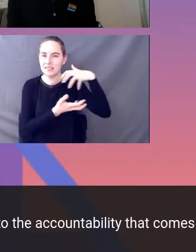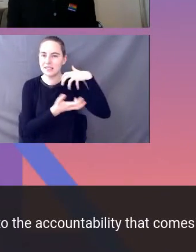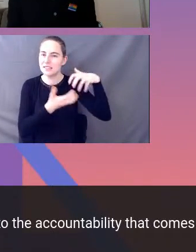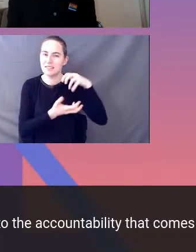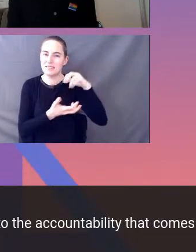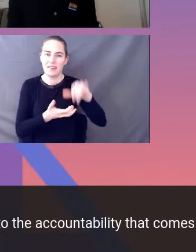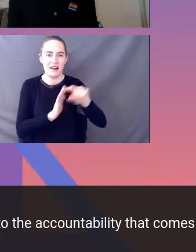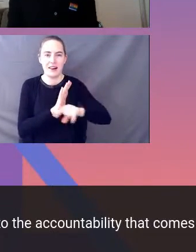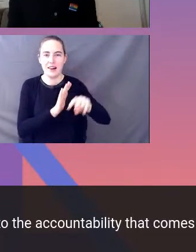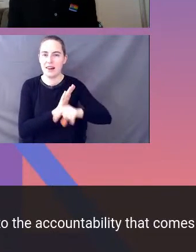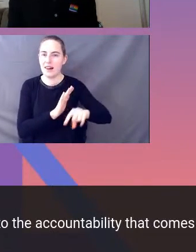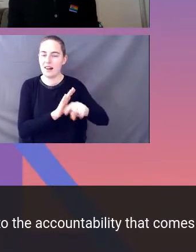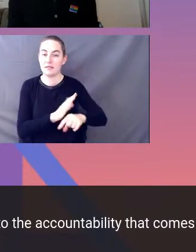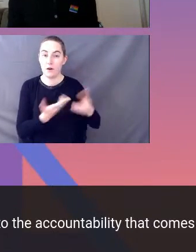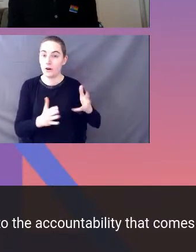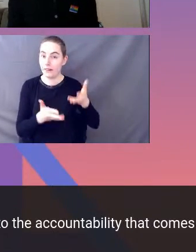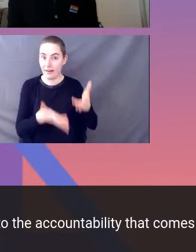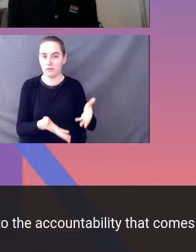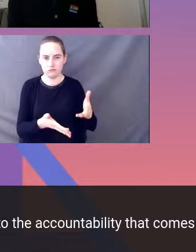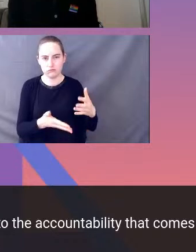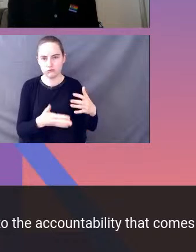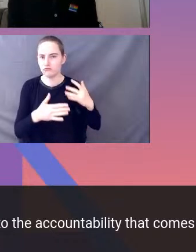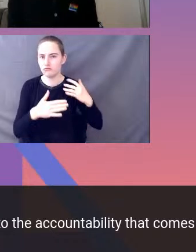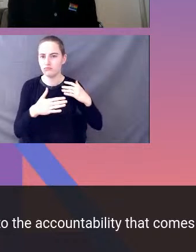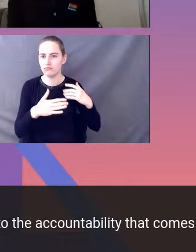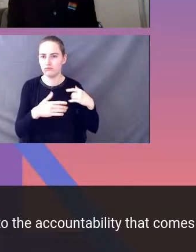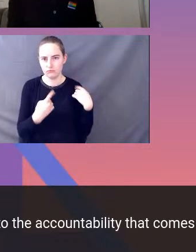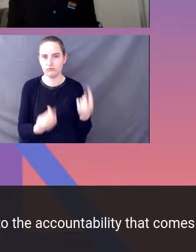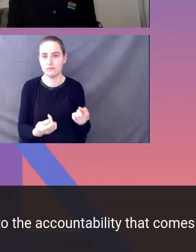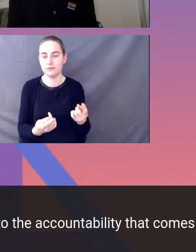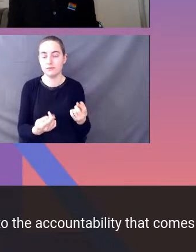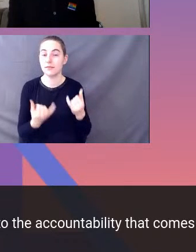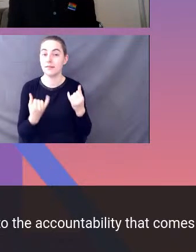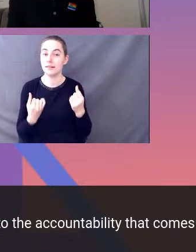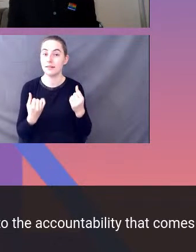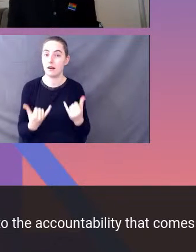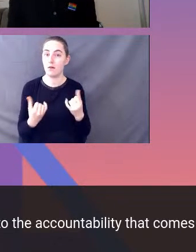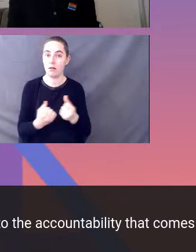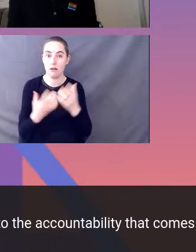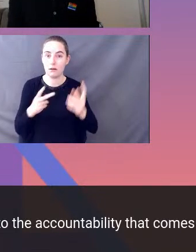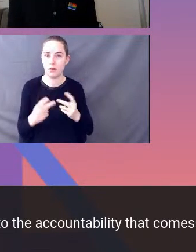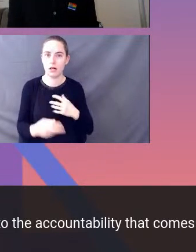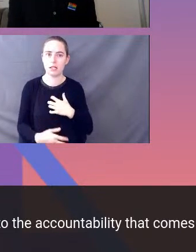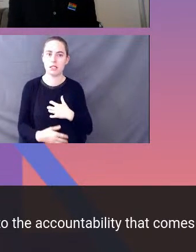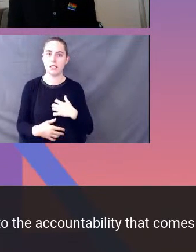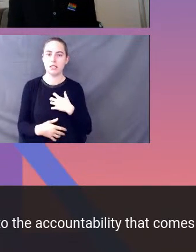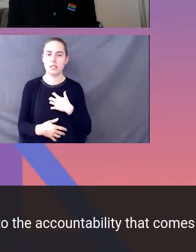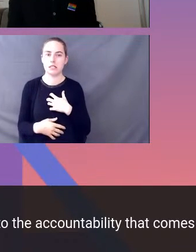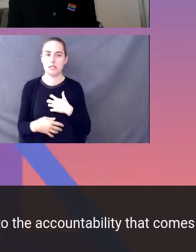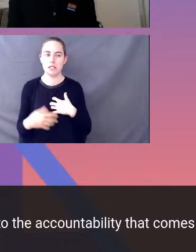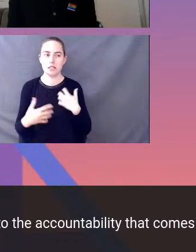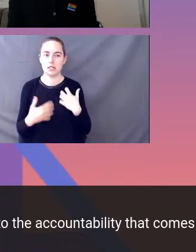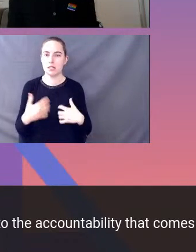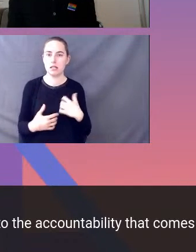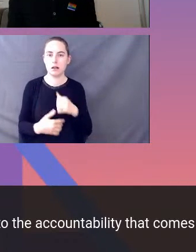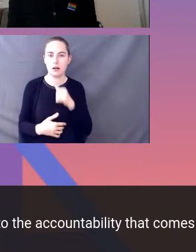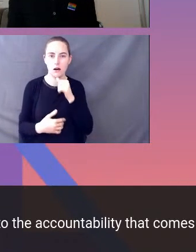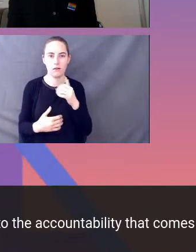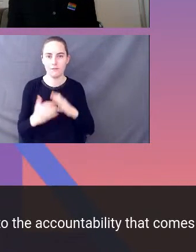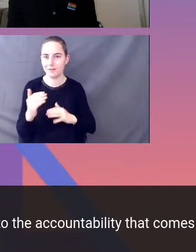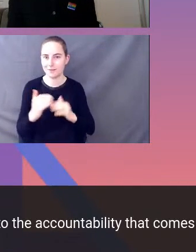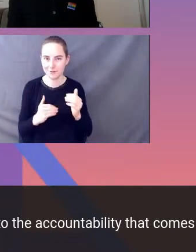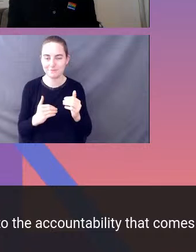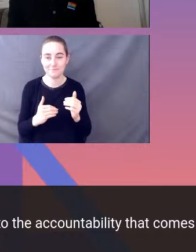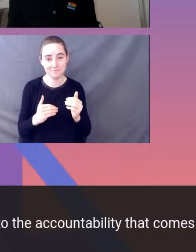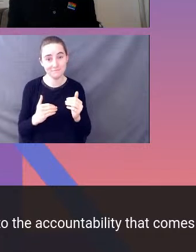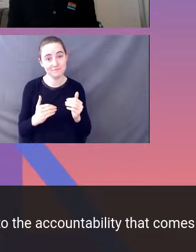a lot of people are very uncomfortable. You get what I'm saying? And sometimes you have to, in my opinion,